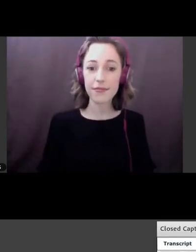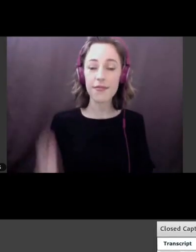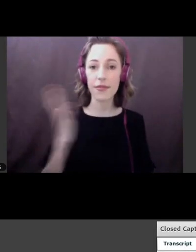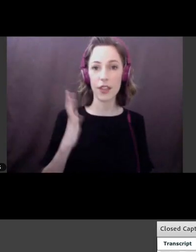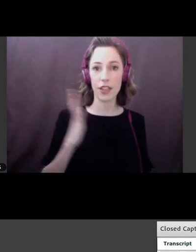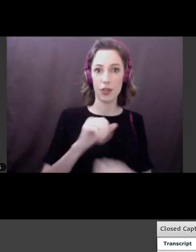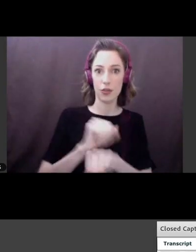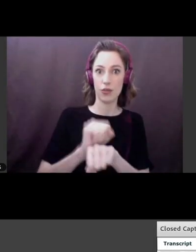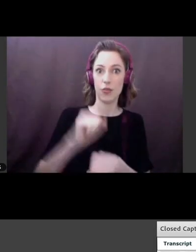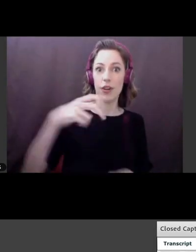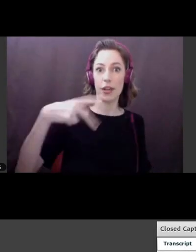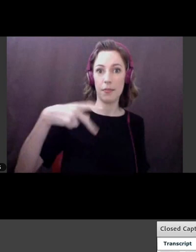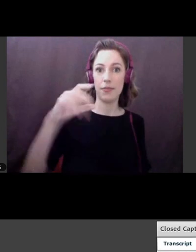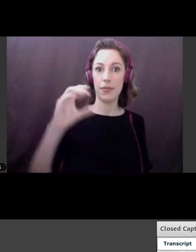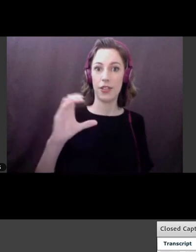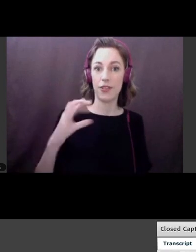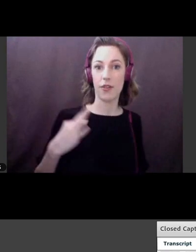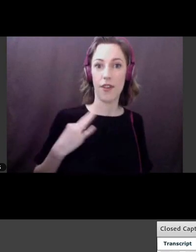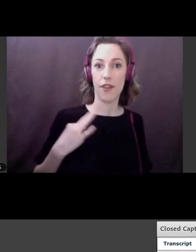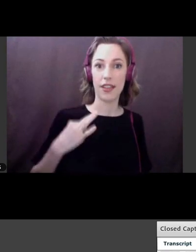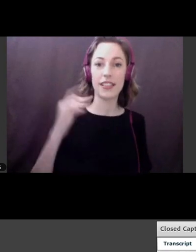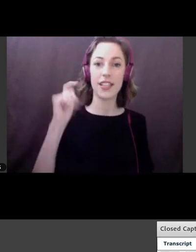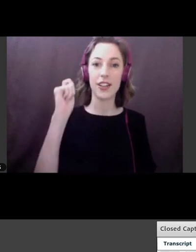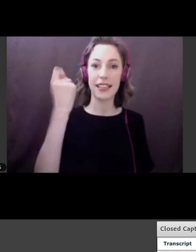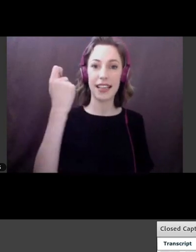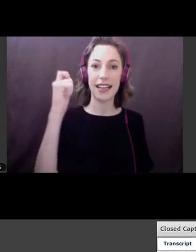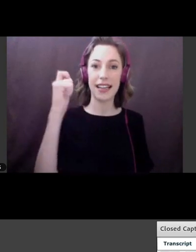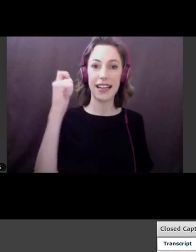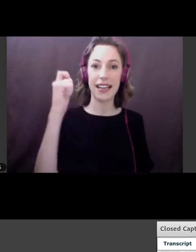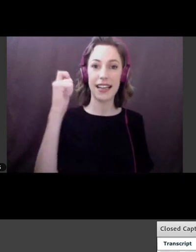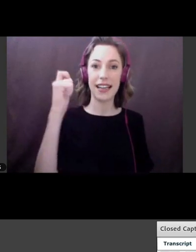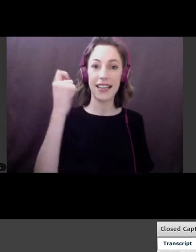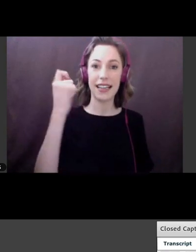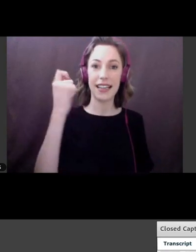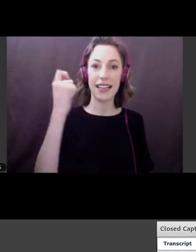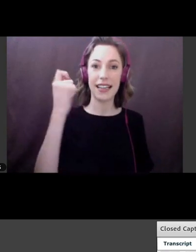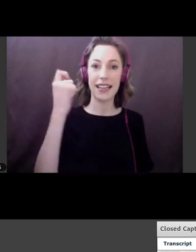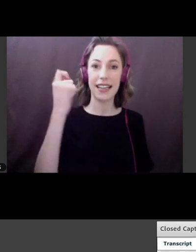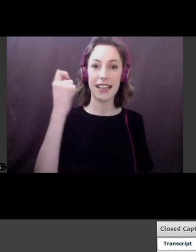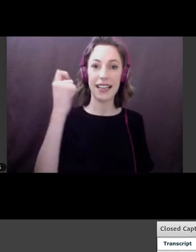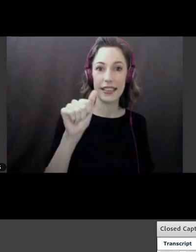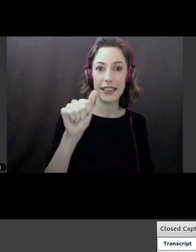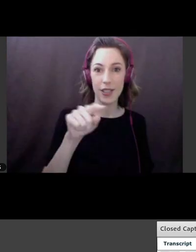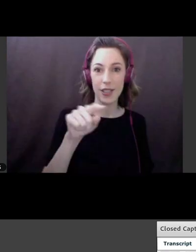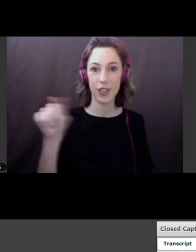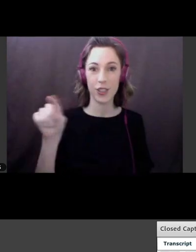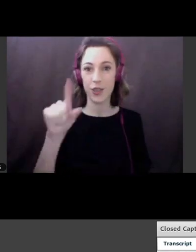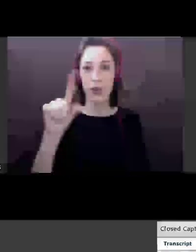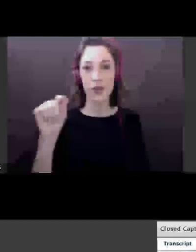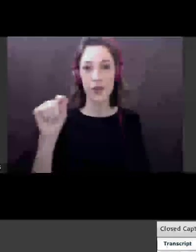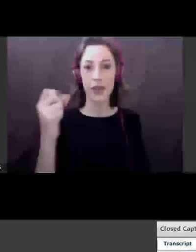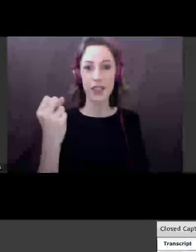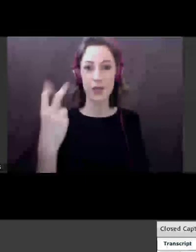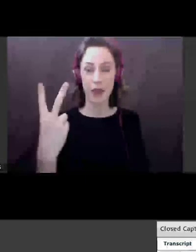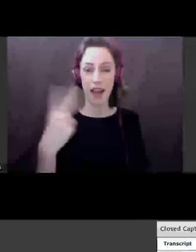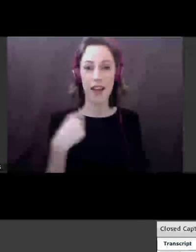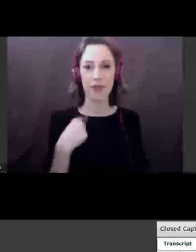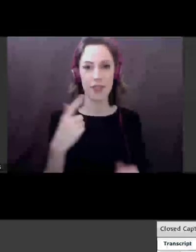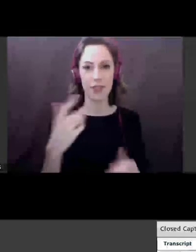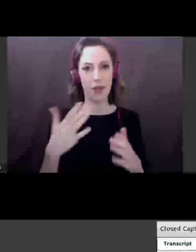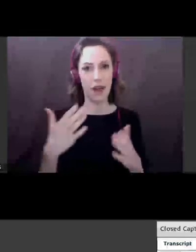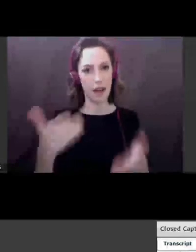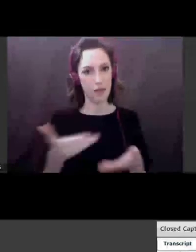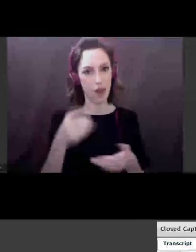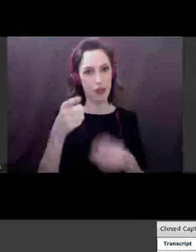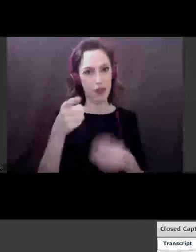serving in Kenya from 2010 to 2012. Josh, I invite you to come on the screen as well as off mute to share a little